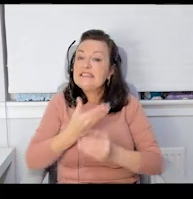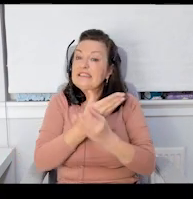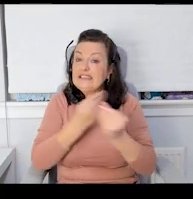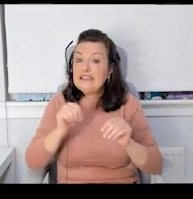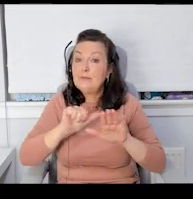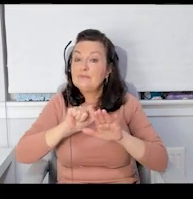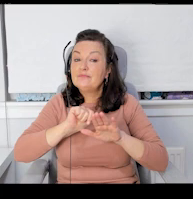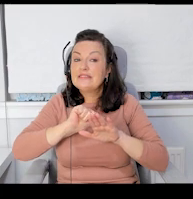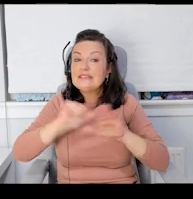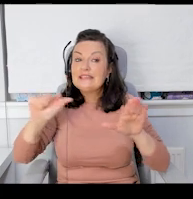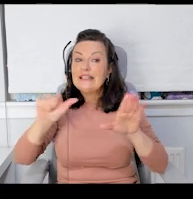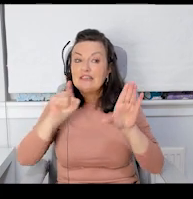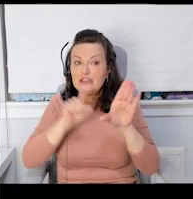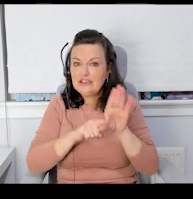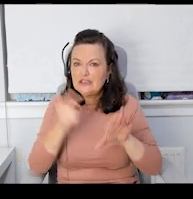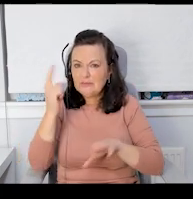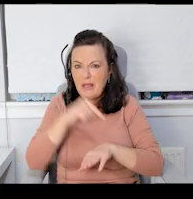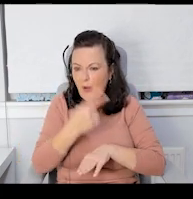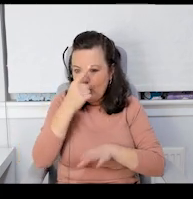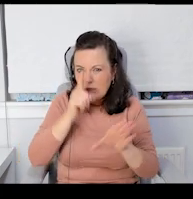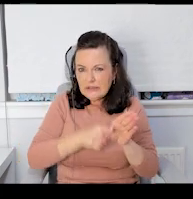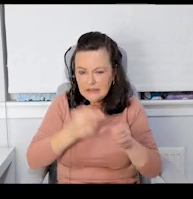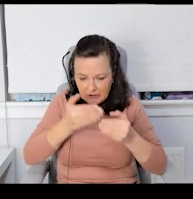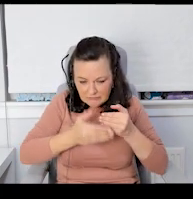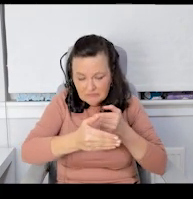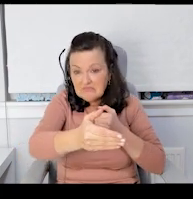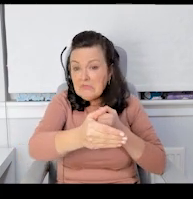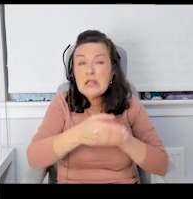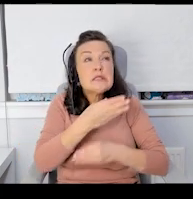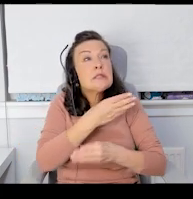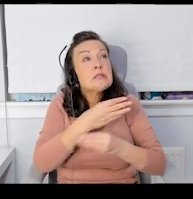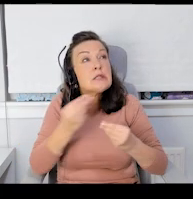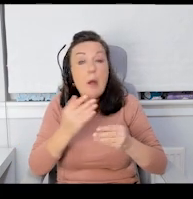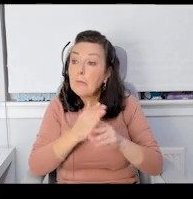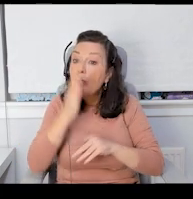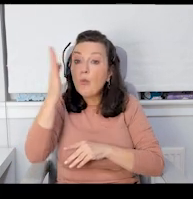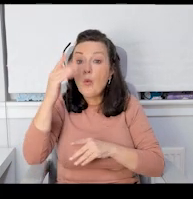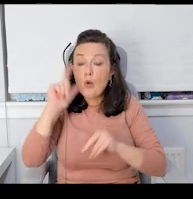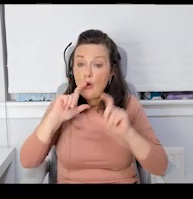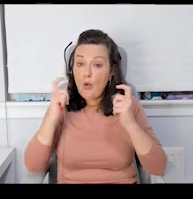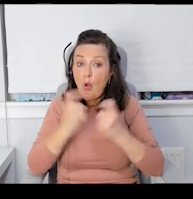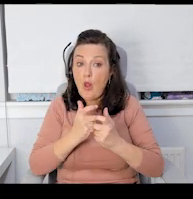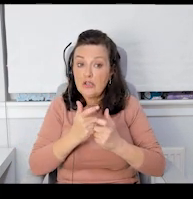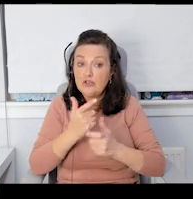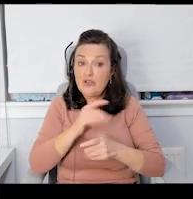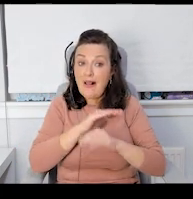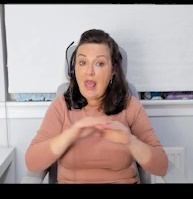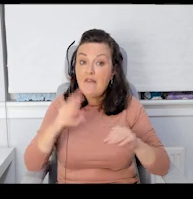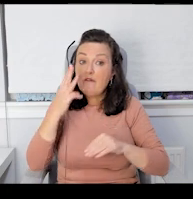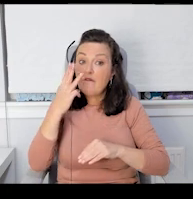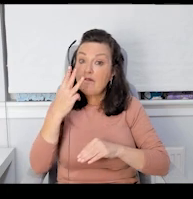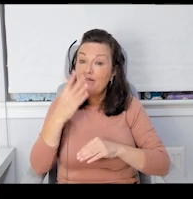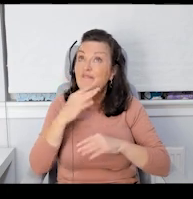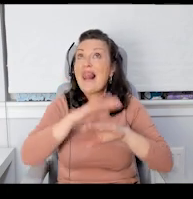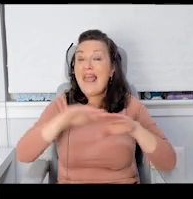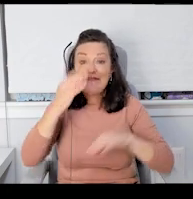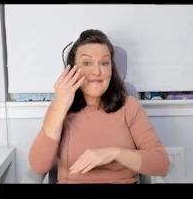some 6 years who come back and crash, plus another 8 who go out to college and do a level 4 construction foundation apprenticeship.